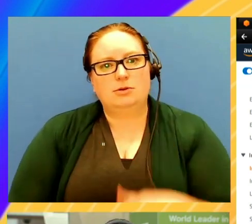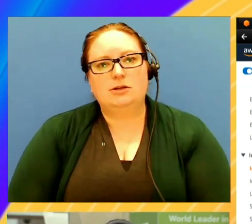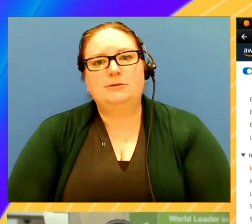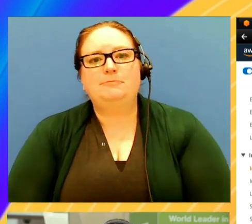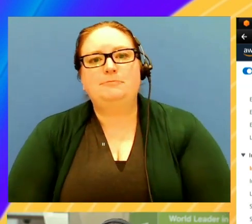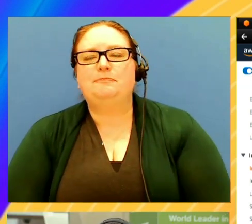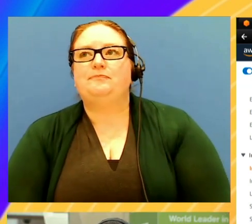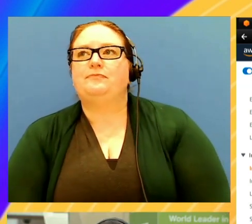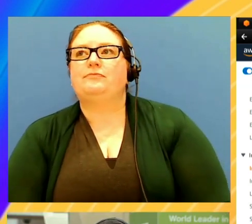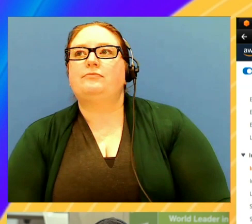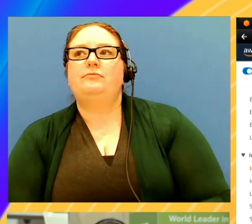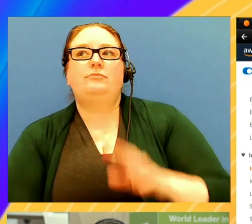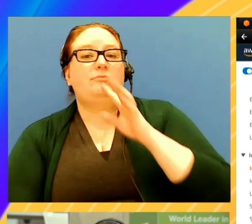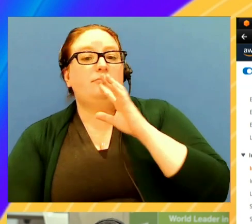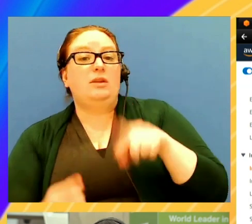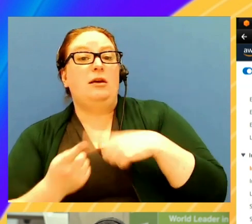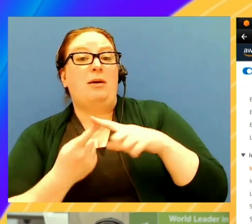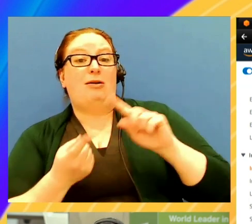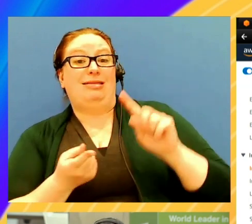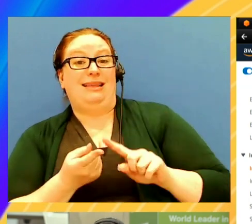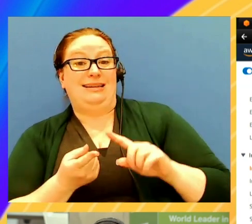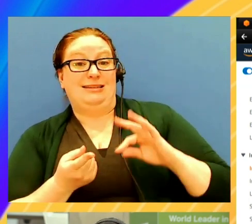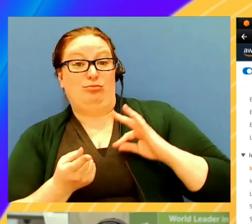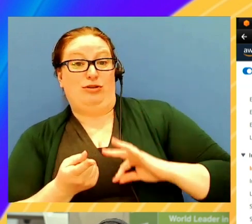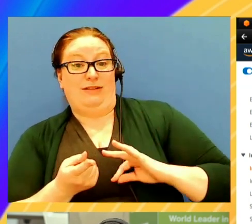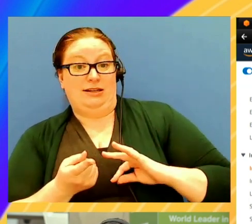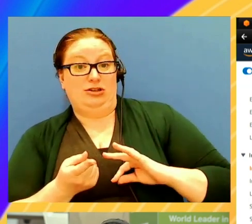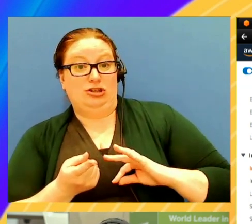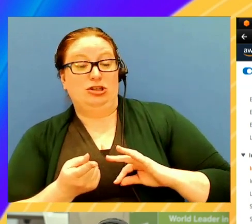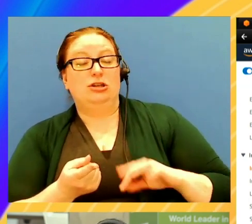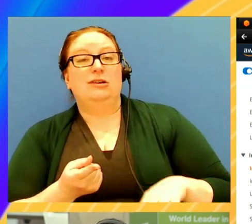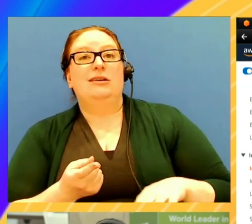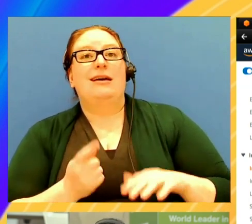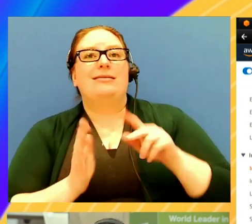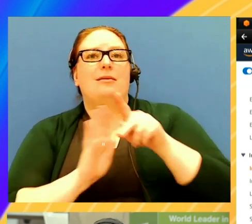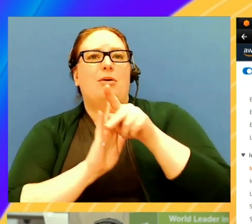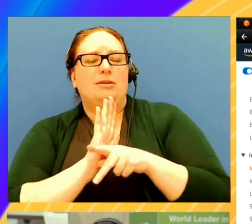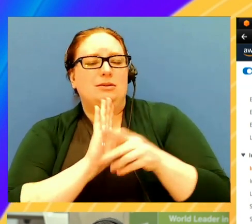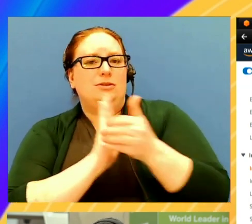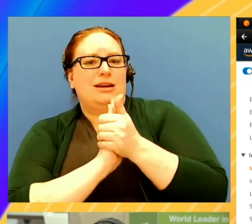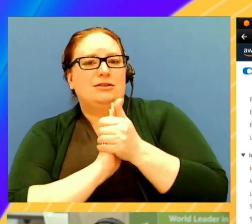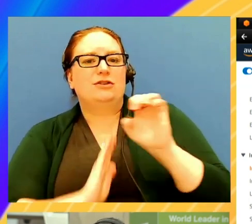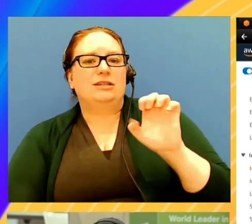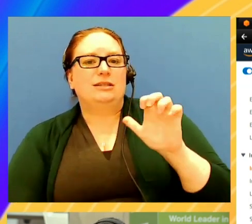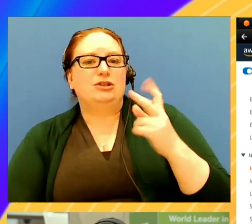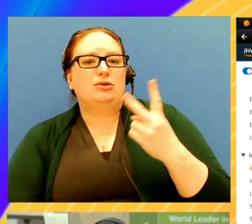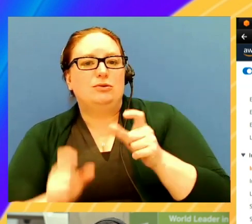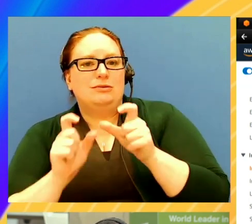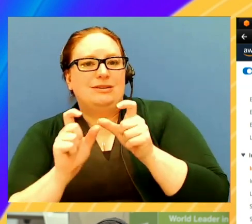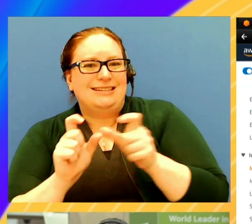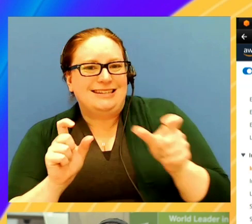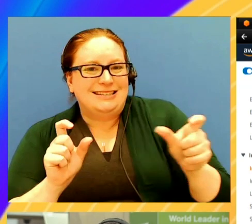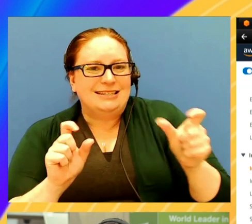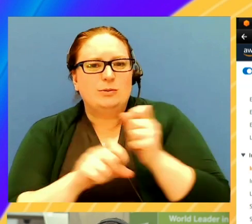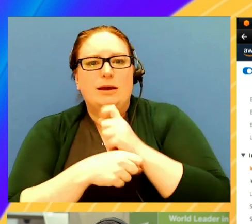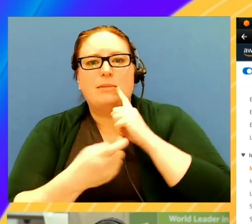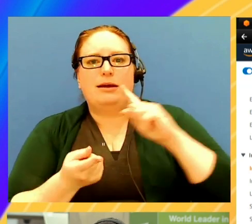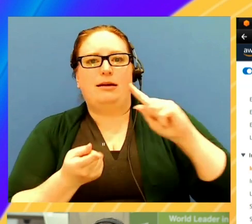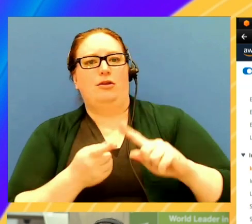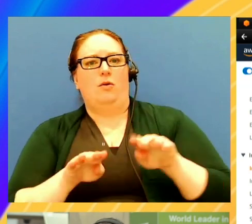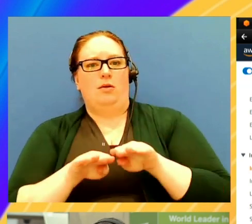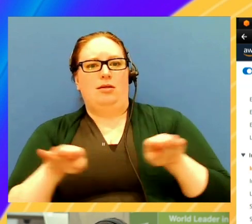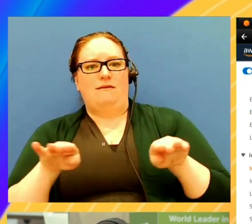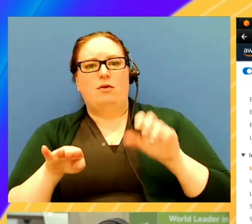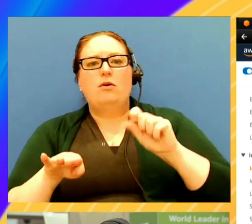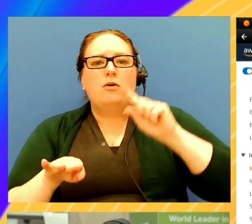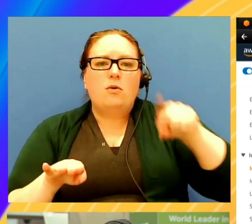about least privilege in mind, that policy that we would end up attaching for our EC2 instances, we can make it very low level so that it's only really going to check